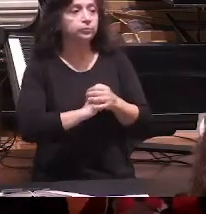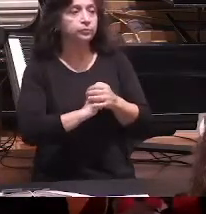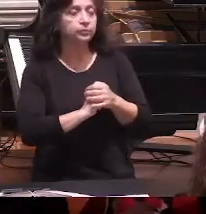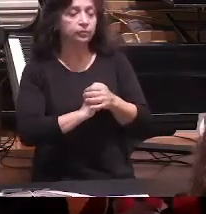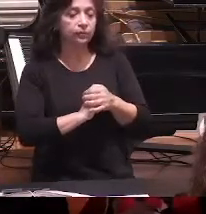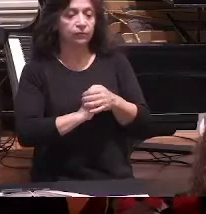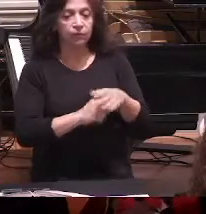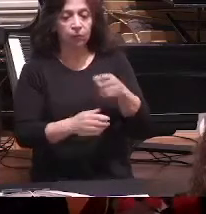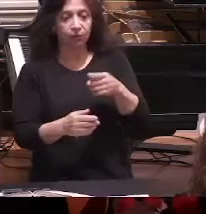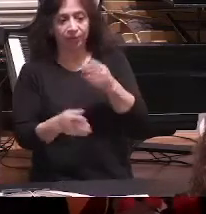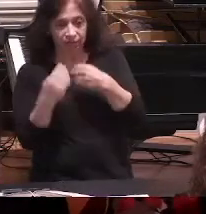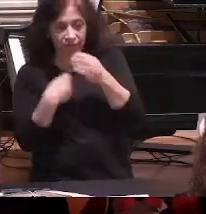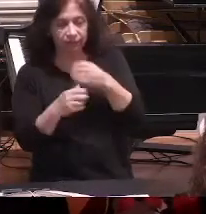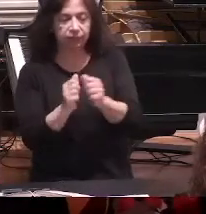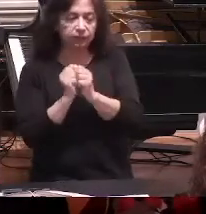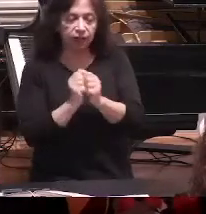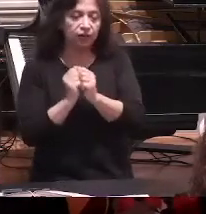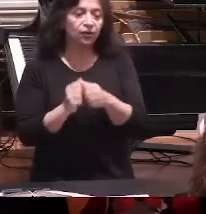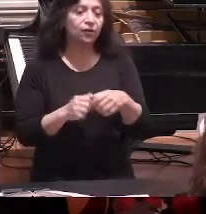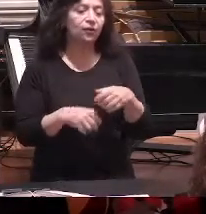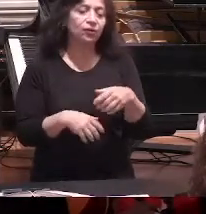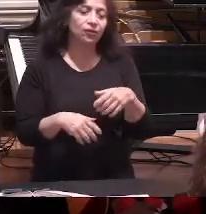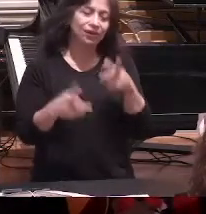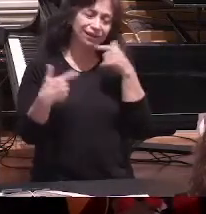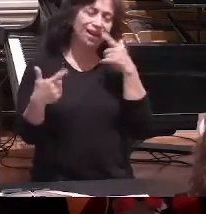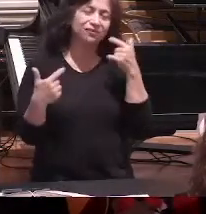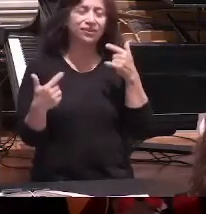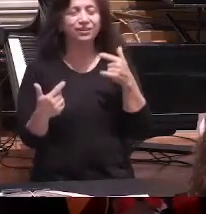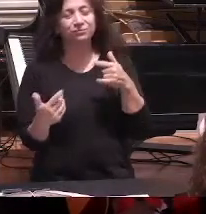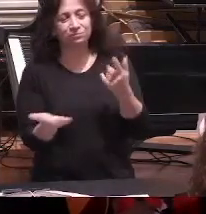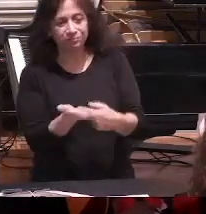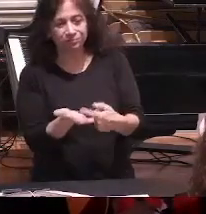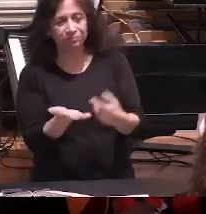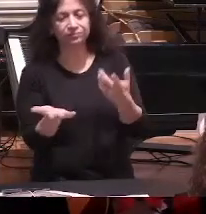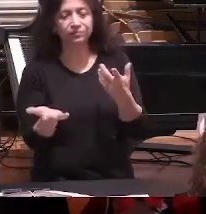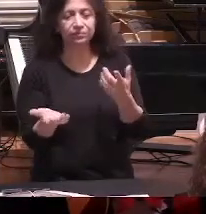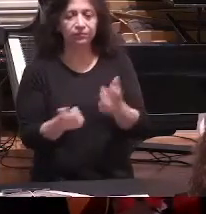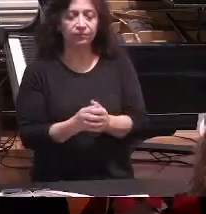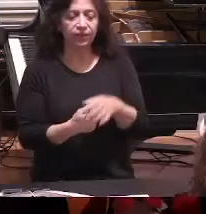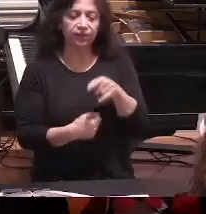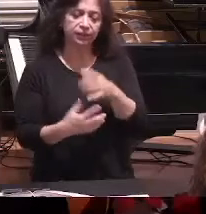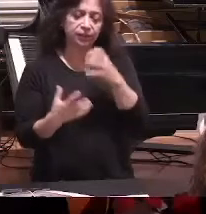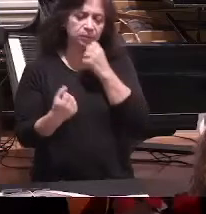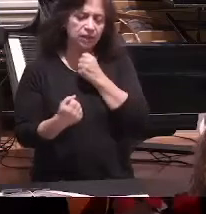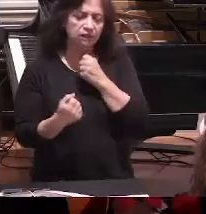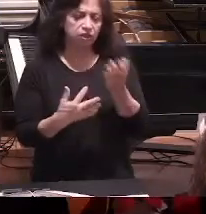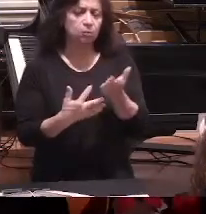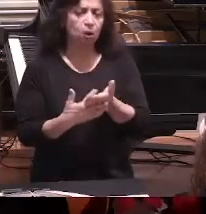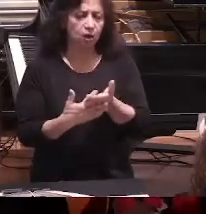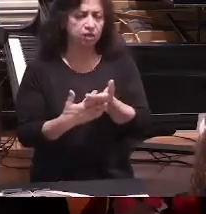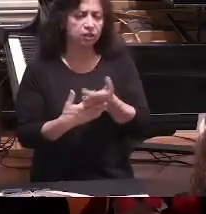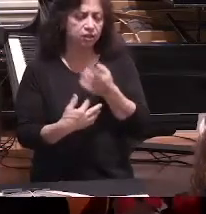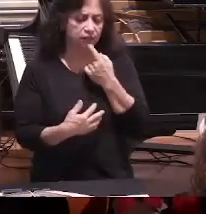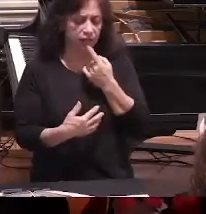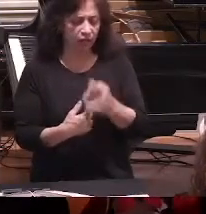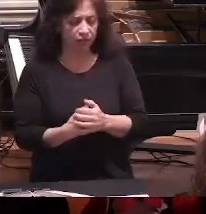another, sharing food and lots of hearty laughter, this beloved paused for a moment and then